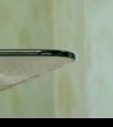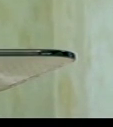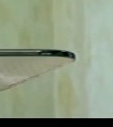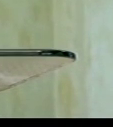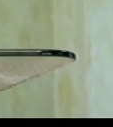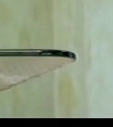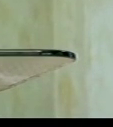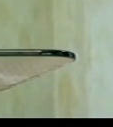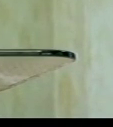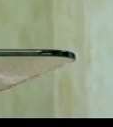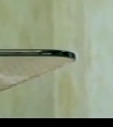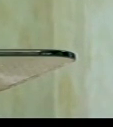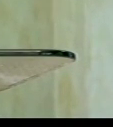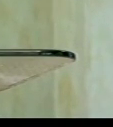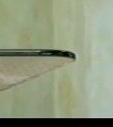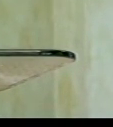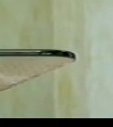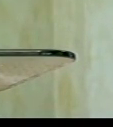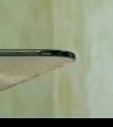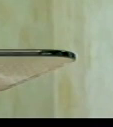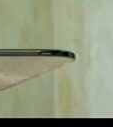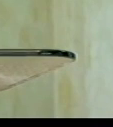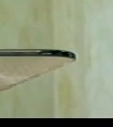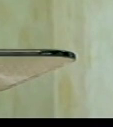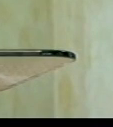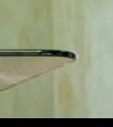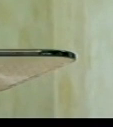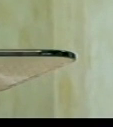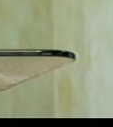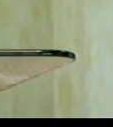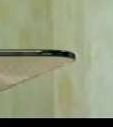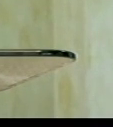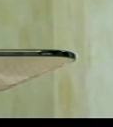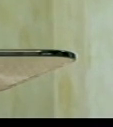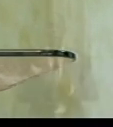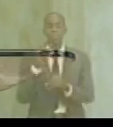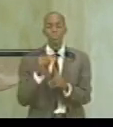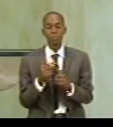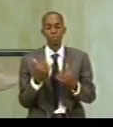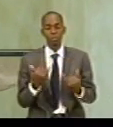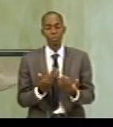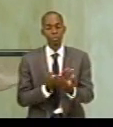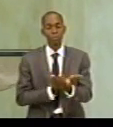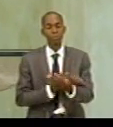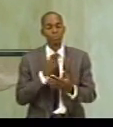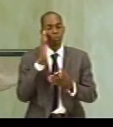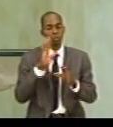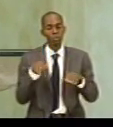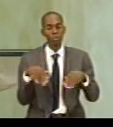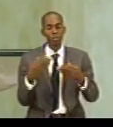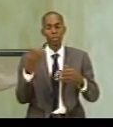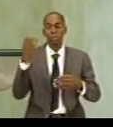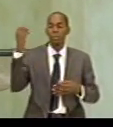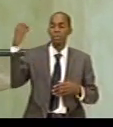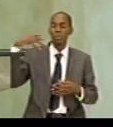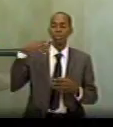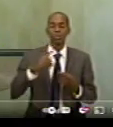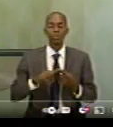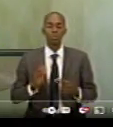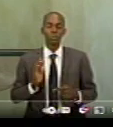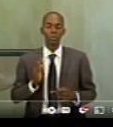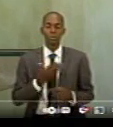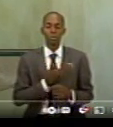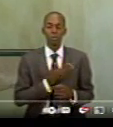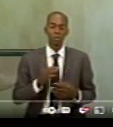and pray this morning that the entrance of your work this morning will give light unto our soul. Will get